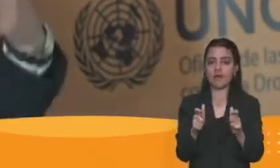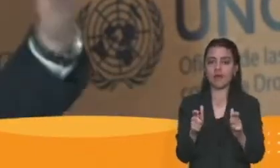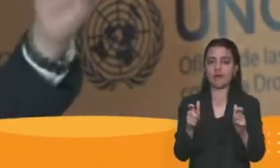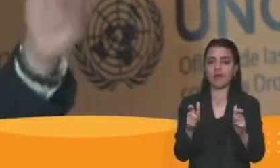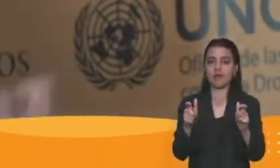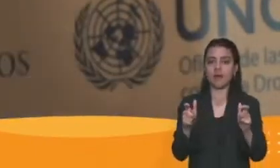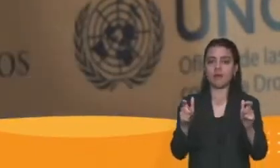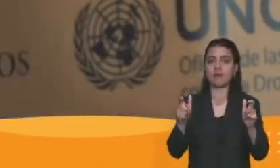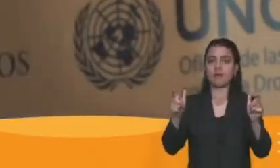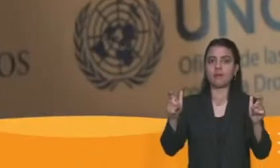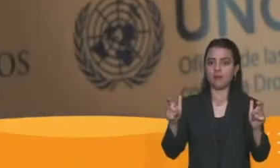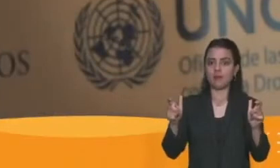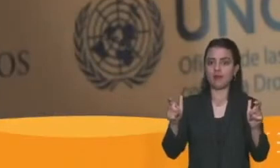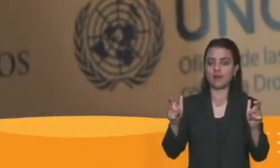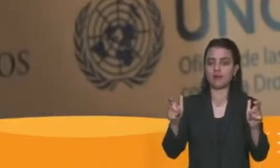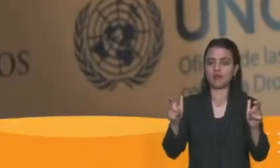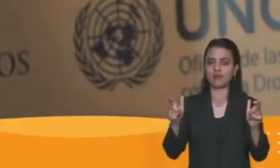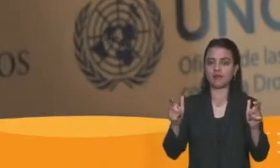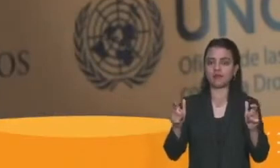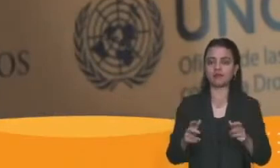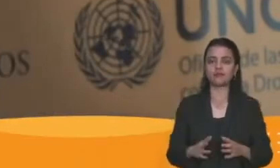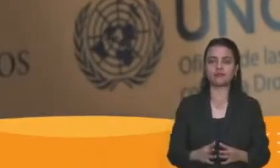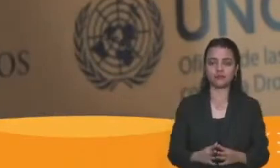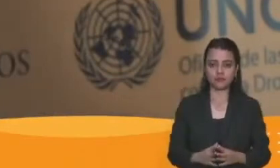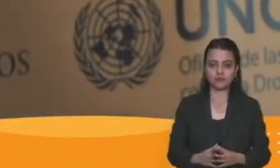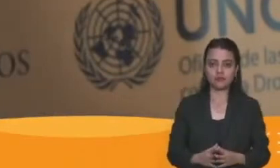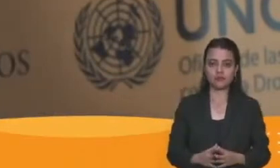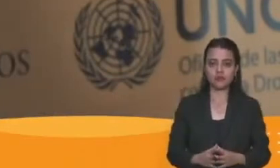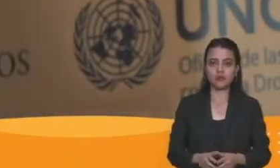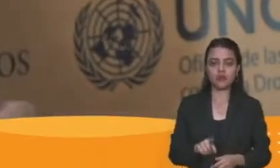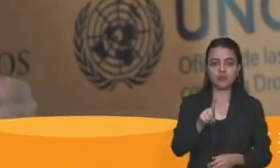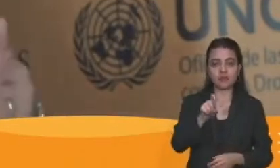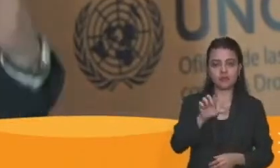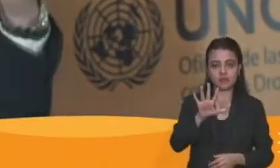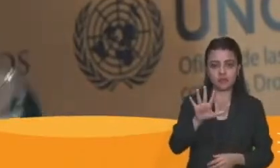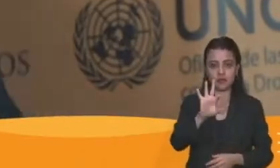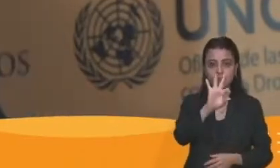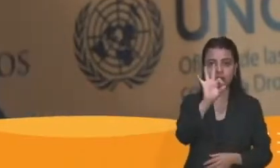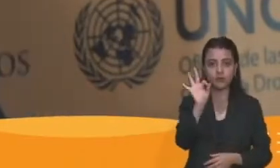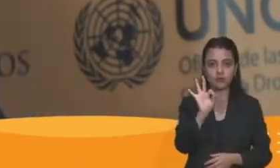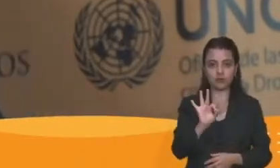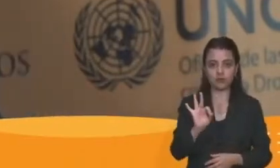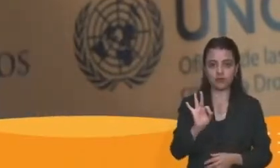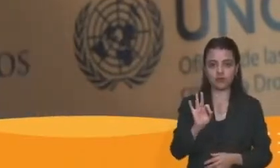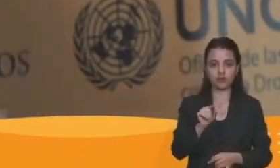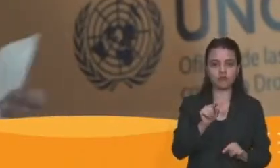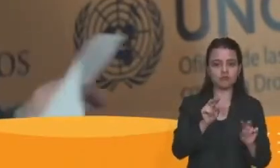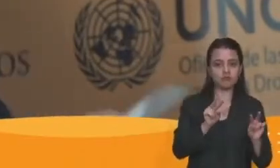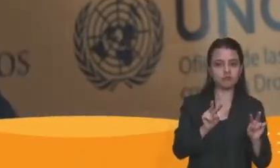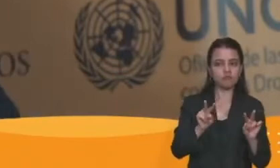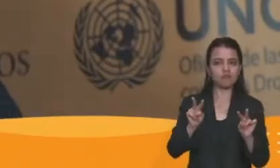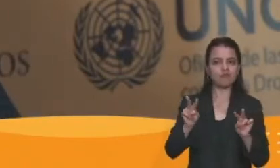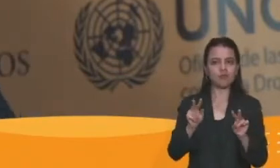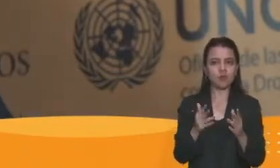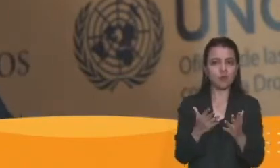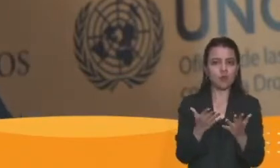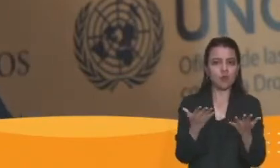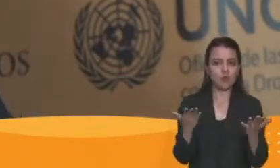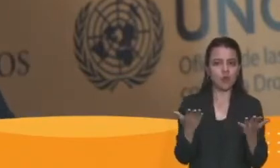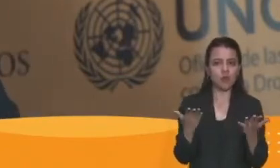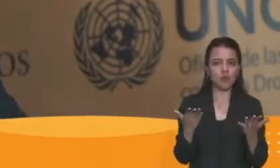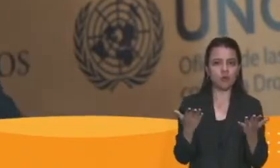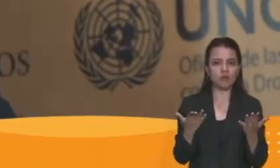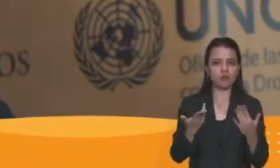large area that there is illegal exploitation. I'm speaking about 65%, but as we can see,